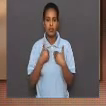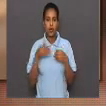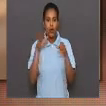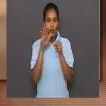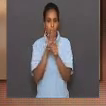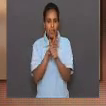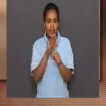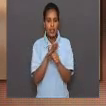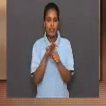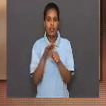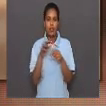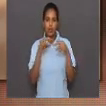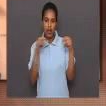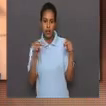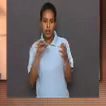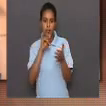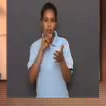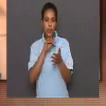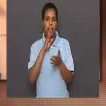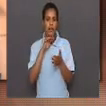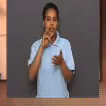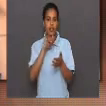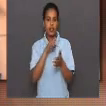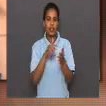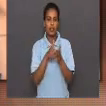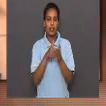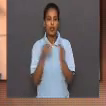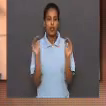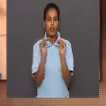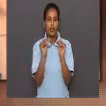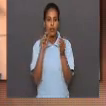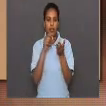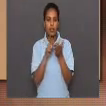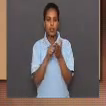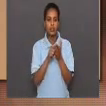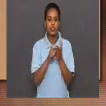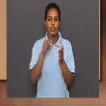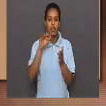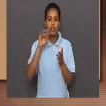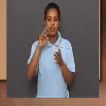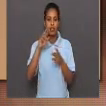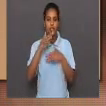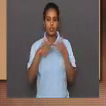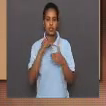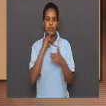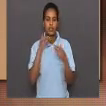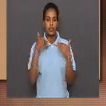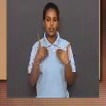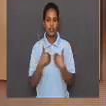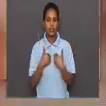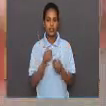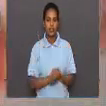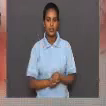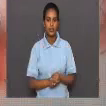completely neutralized by it, the equivalence point of titration has been reached.